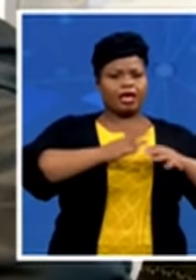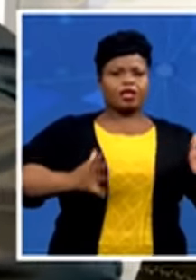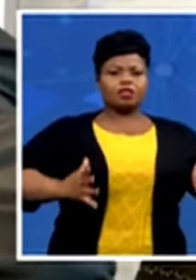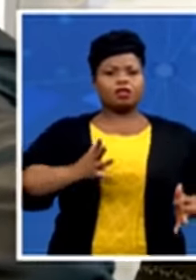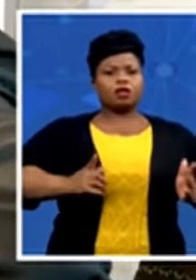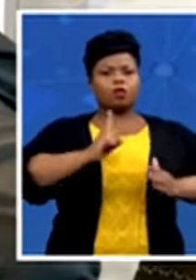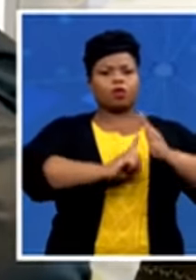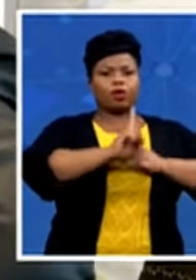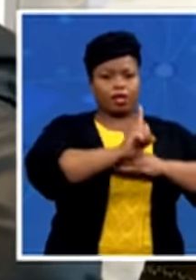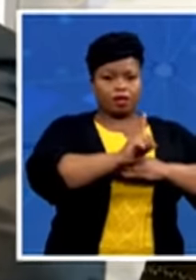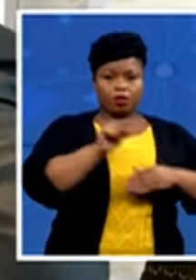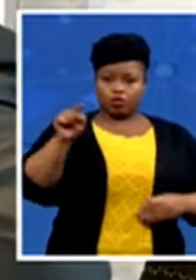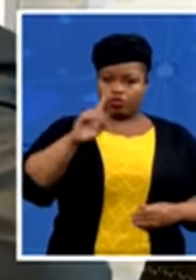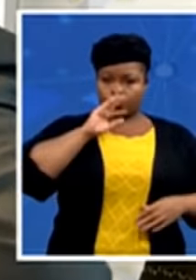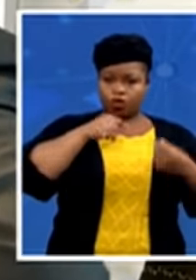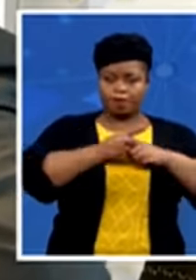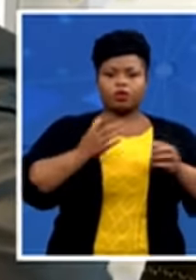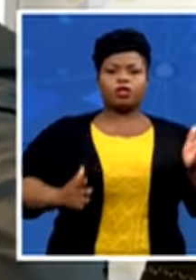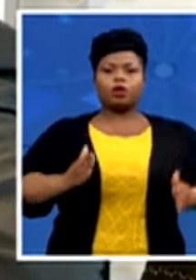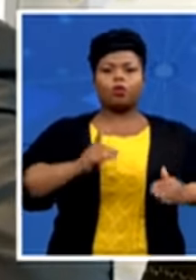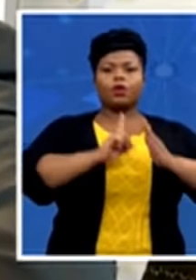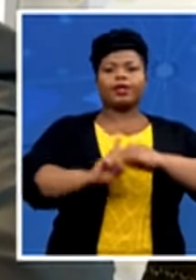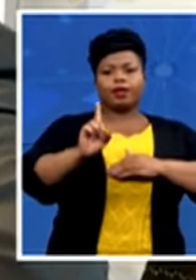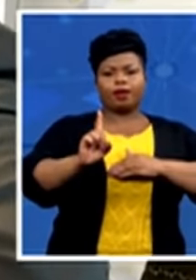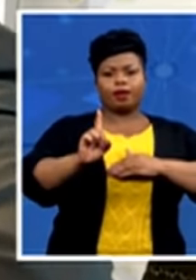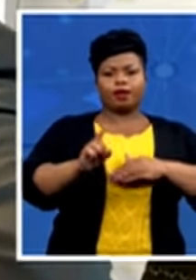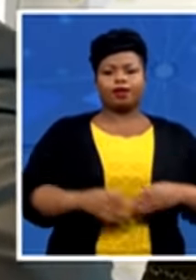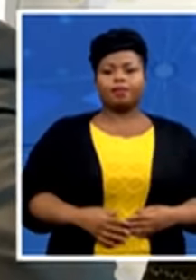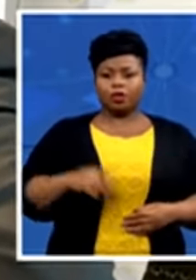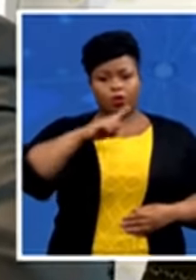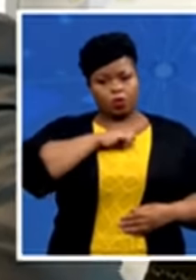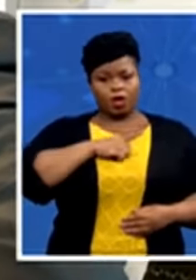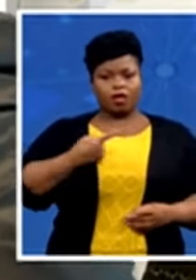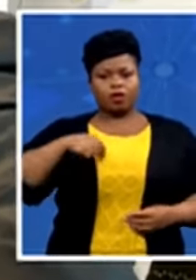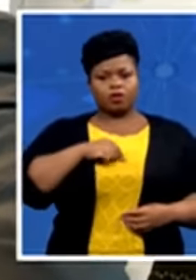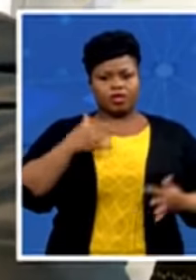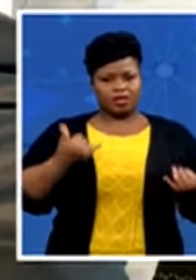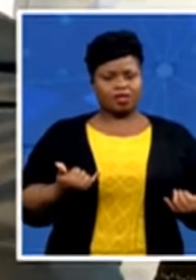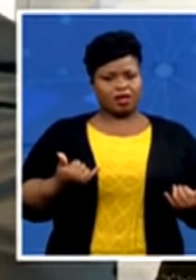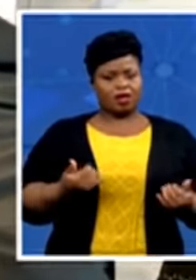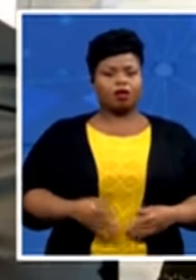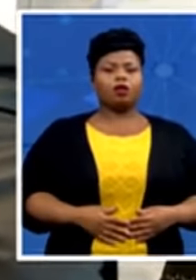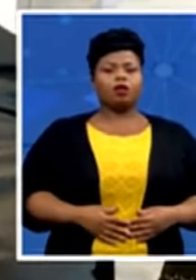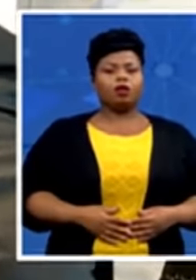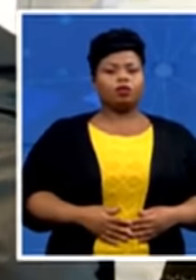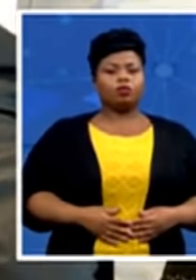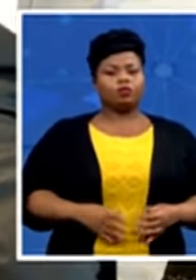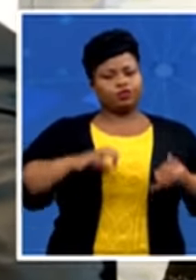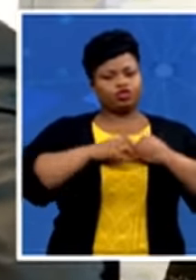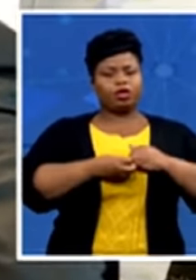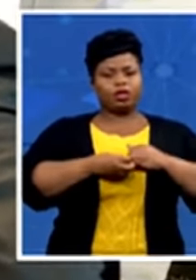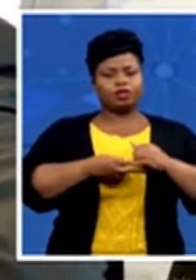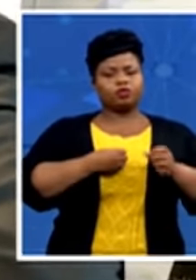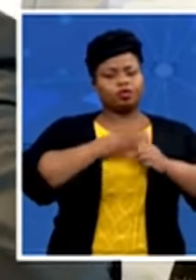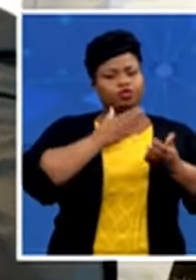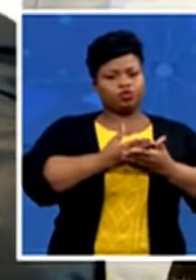a walk-in. And this is what we're beginning to take in terms of the human element. We are rolling out the